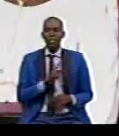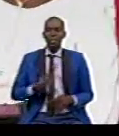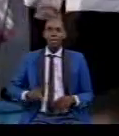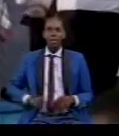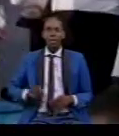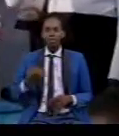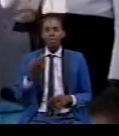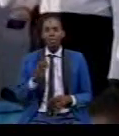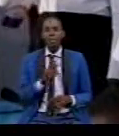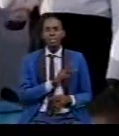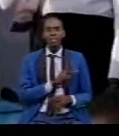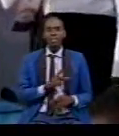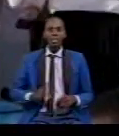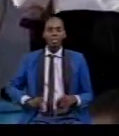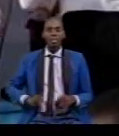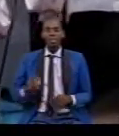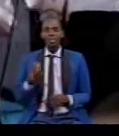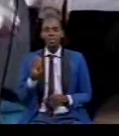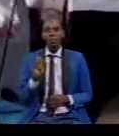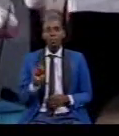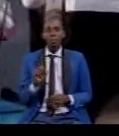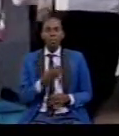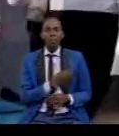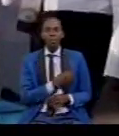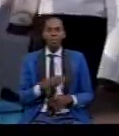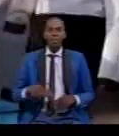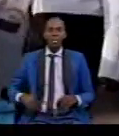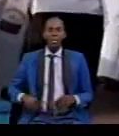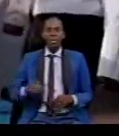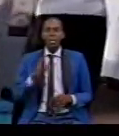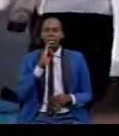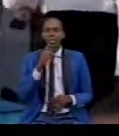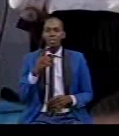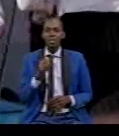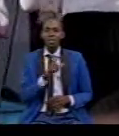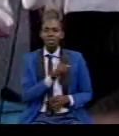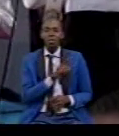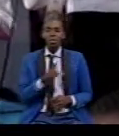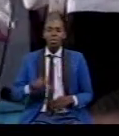Say it for yourself, in Jesus' name I pray. Everybody want to pray and go.